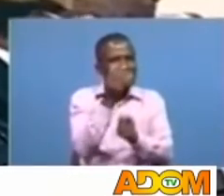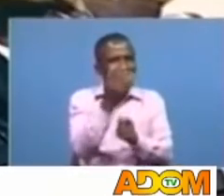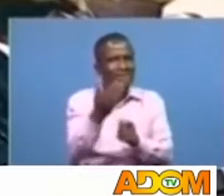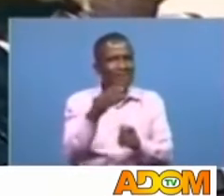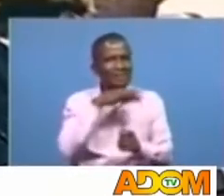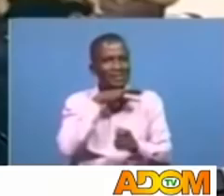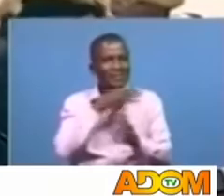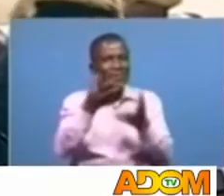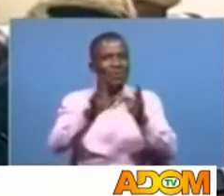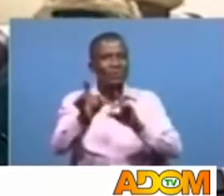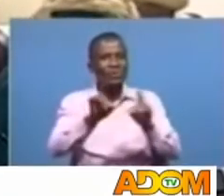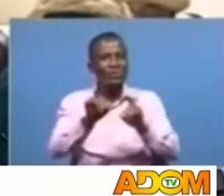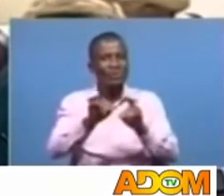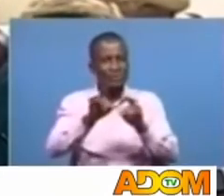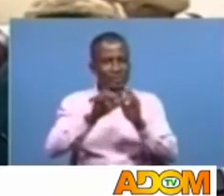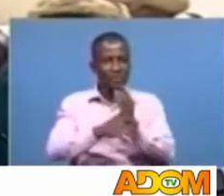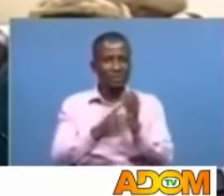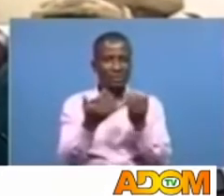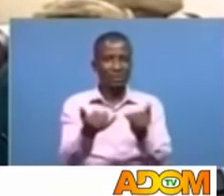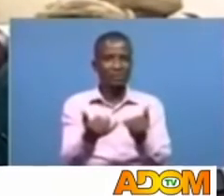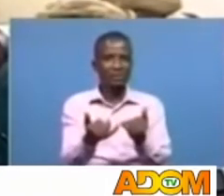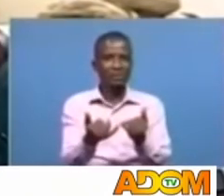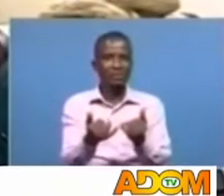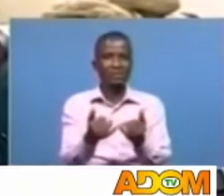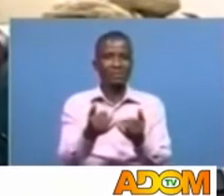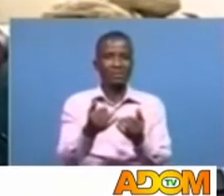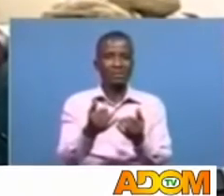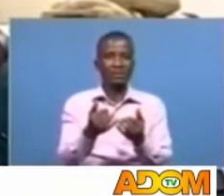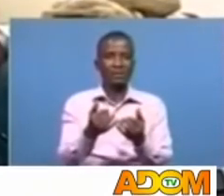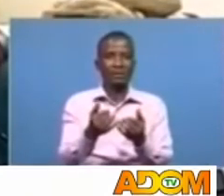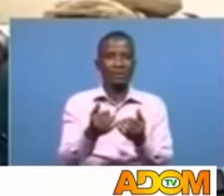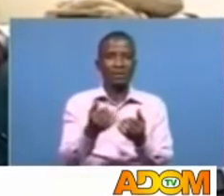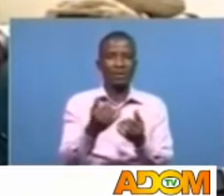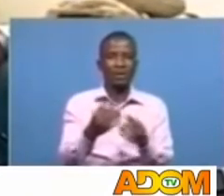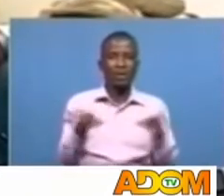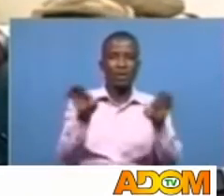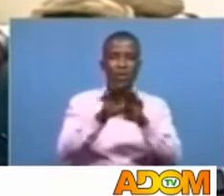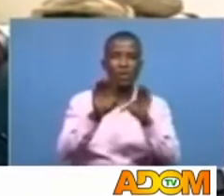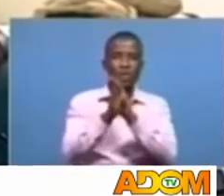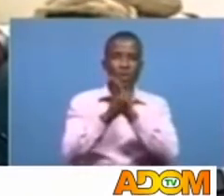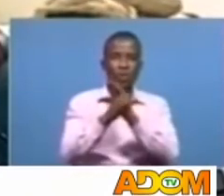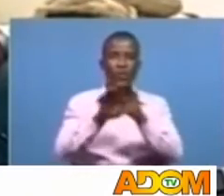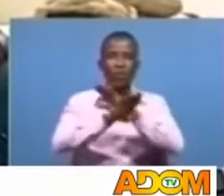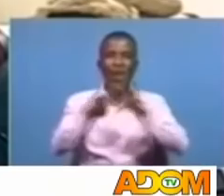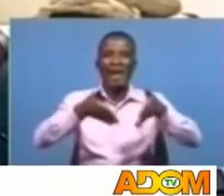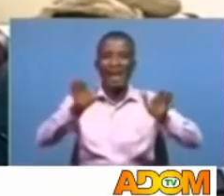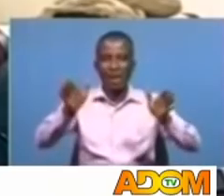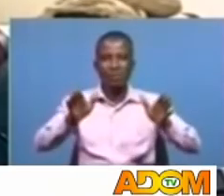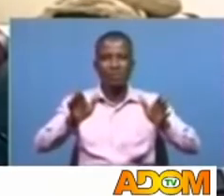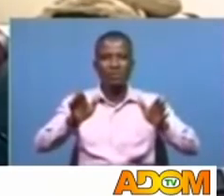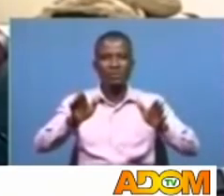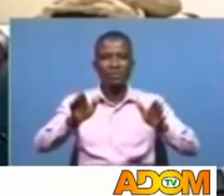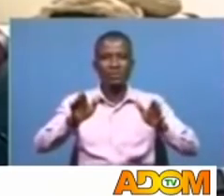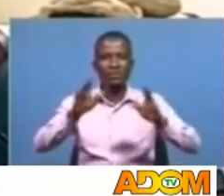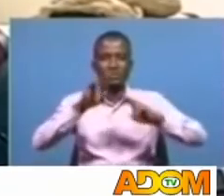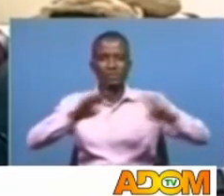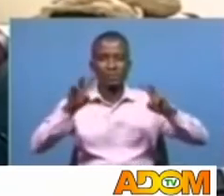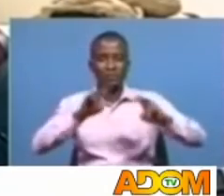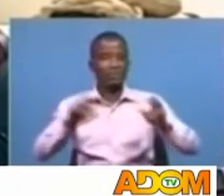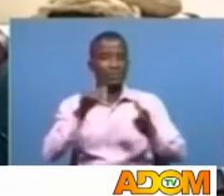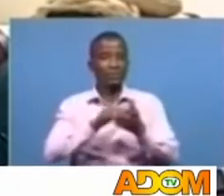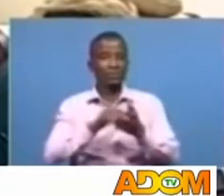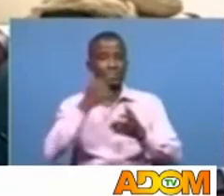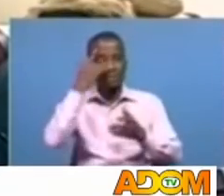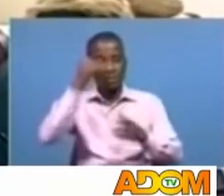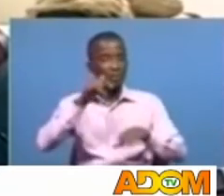the magnitude of the amounts involved or the shutting of the door to applicants because of the fluctuation of